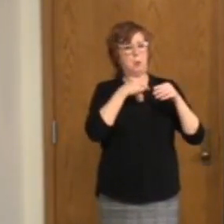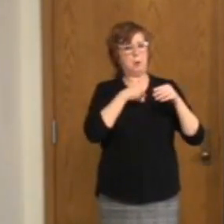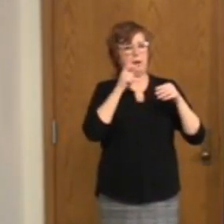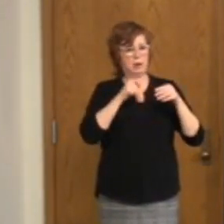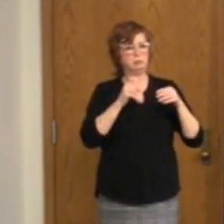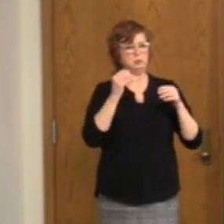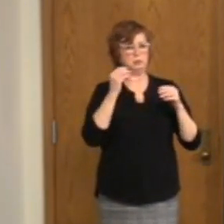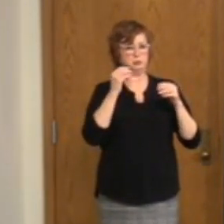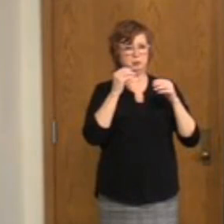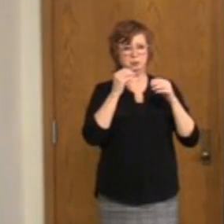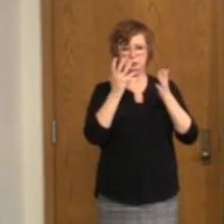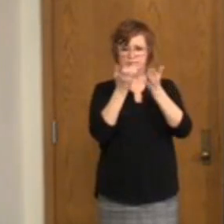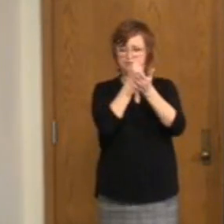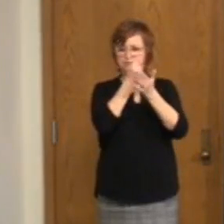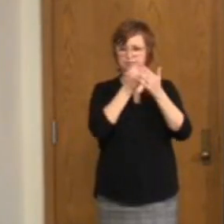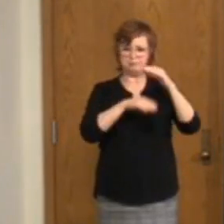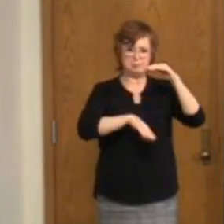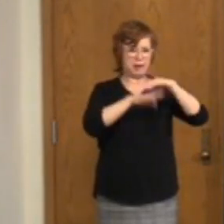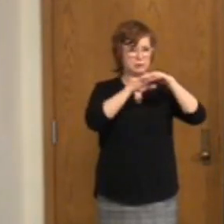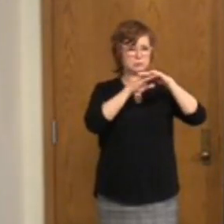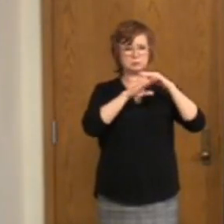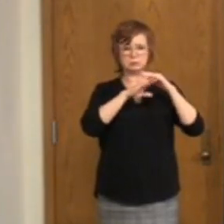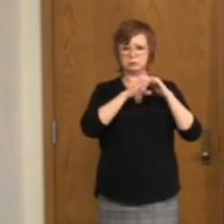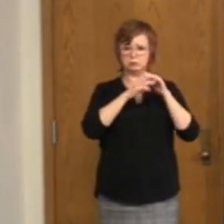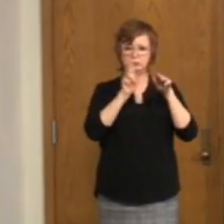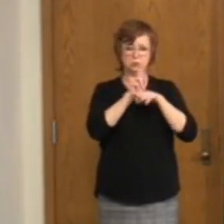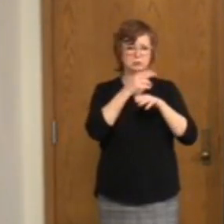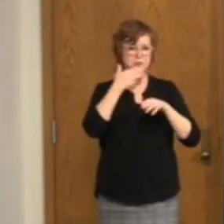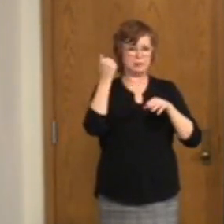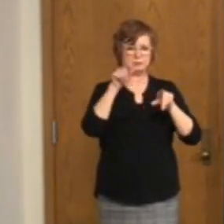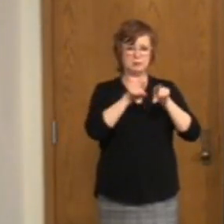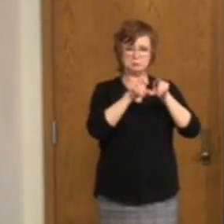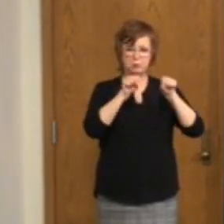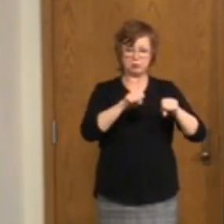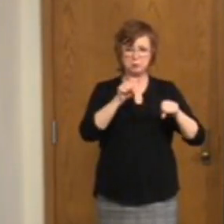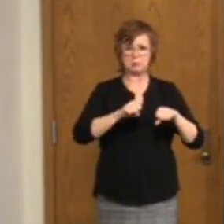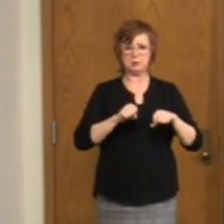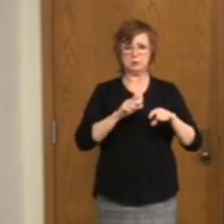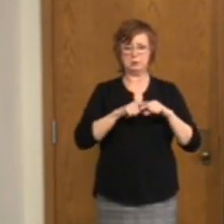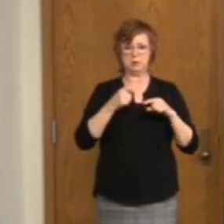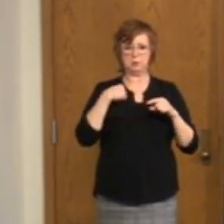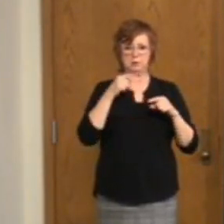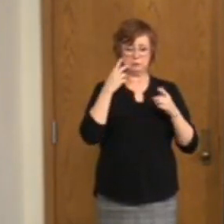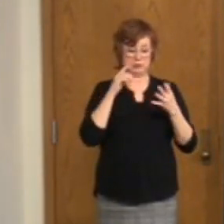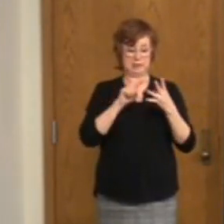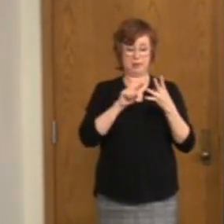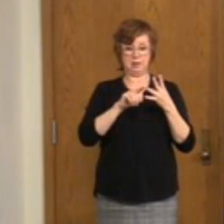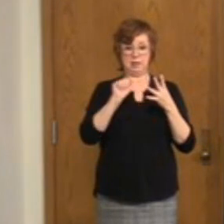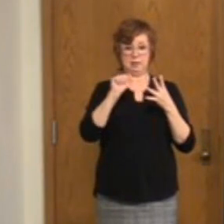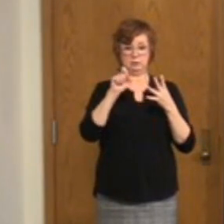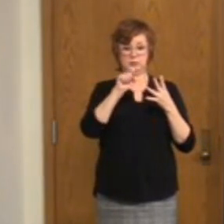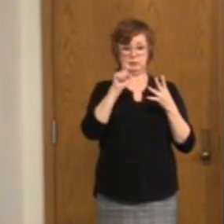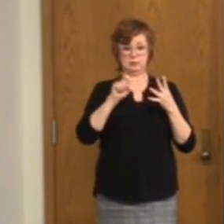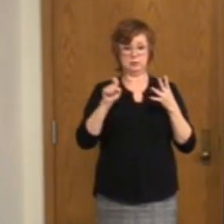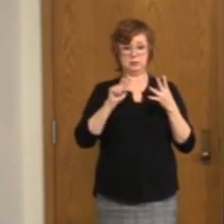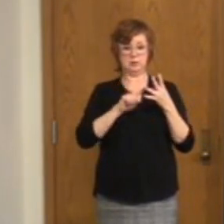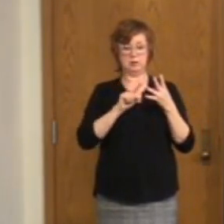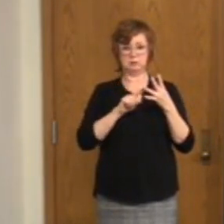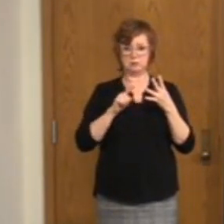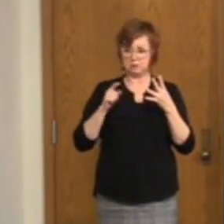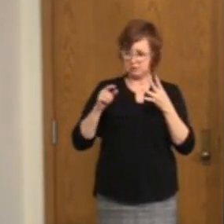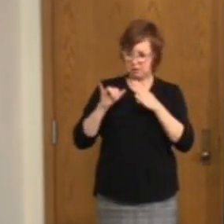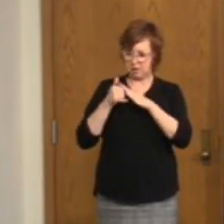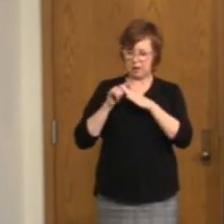how much Moderna, how much Pfizer, all the way till June. And how can we maximize population protection? And the way we